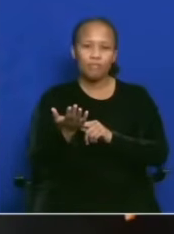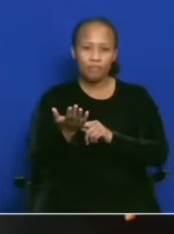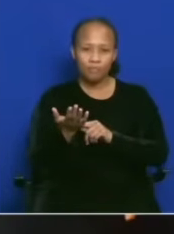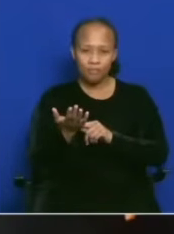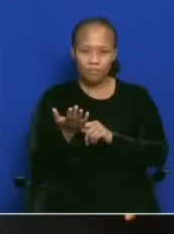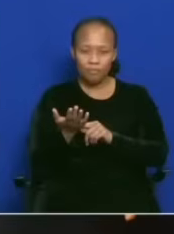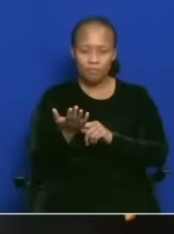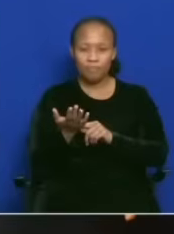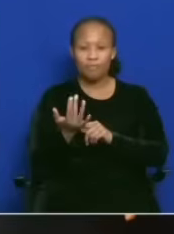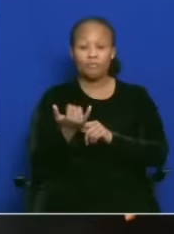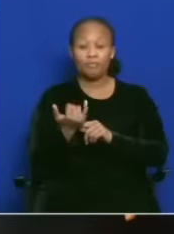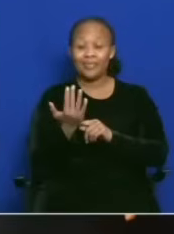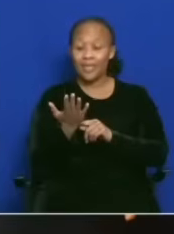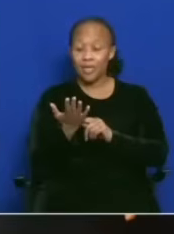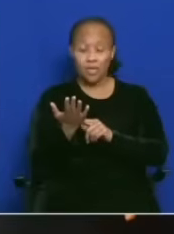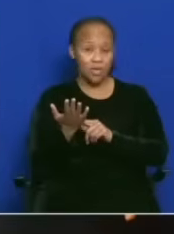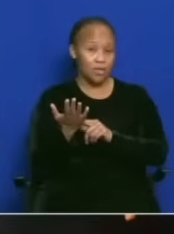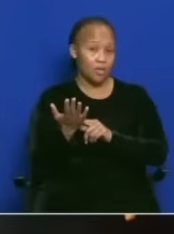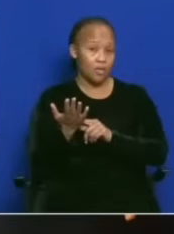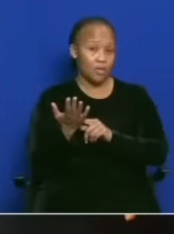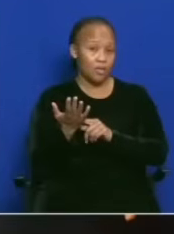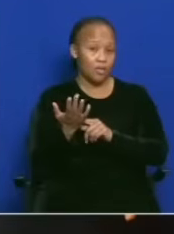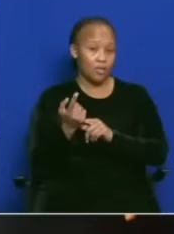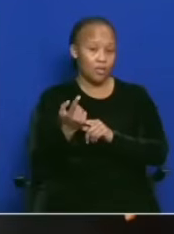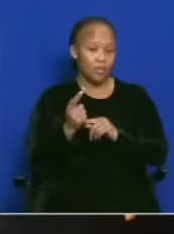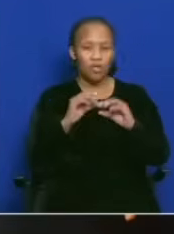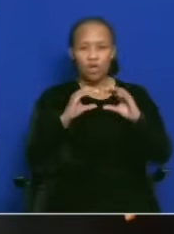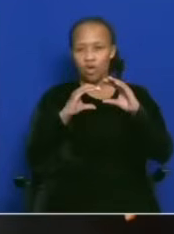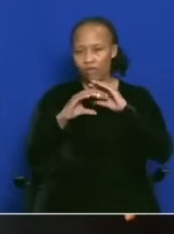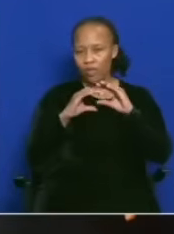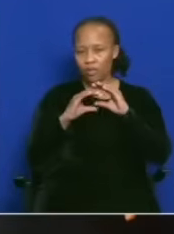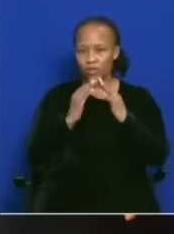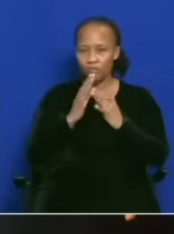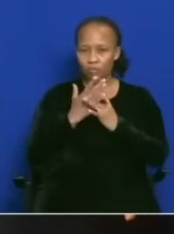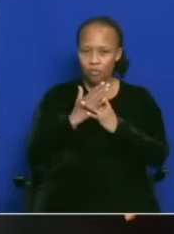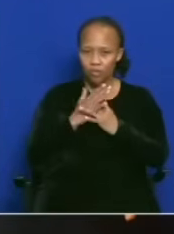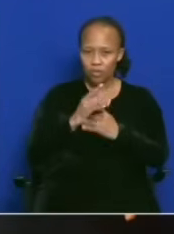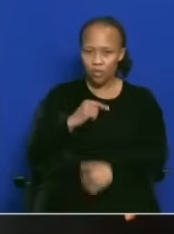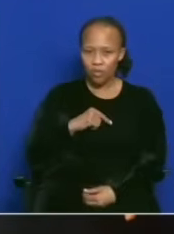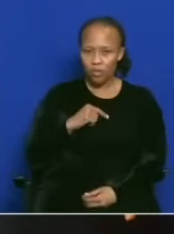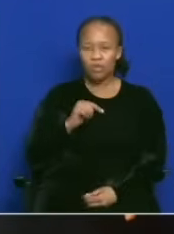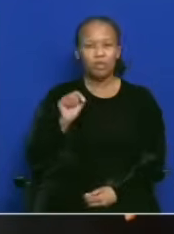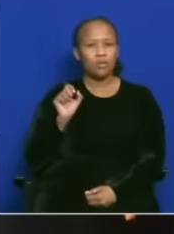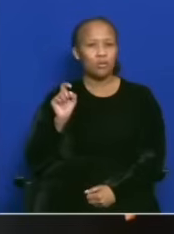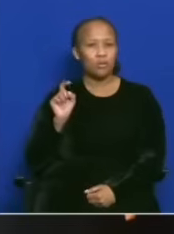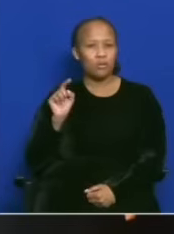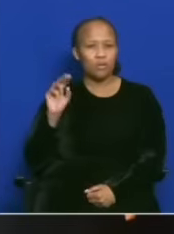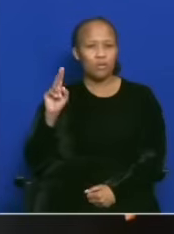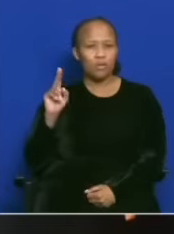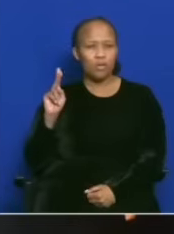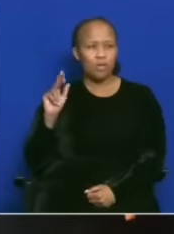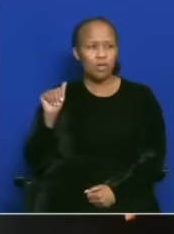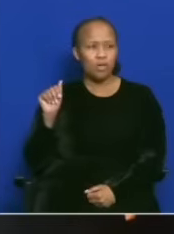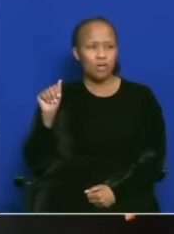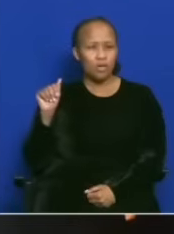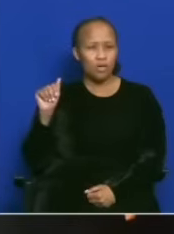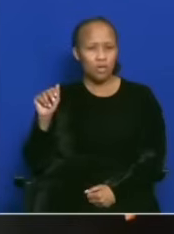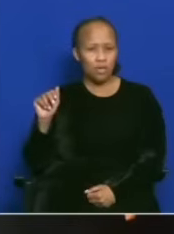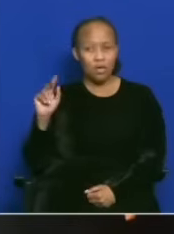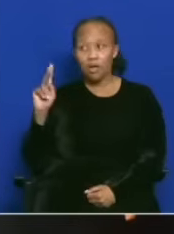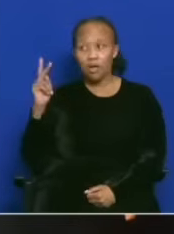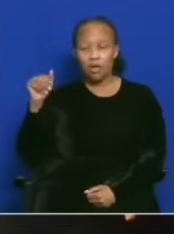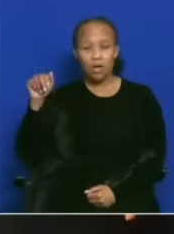as I said, this is a conversation between General Khan and Mr. Ismail Valley. The tender concerns an